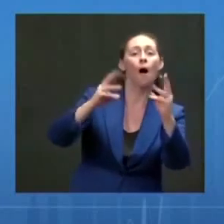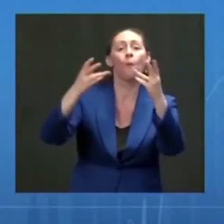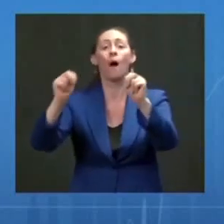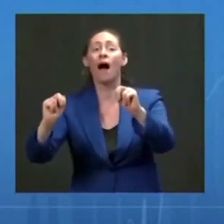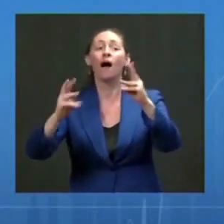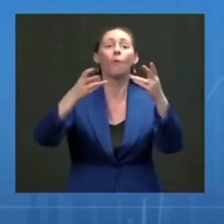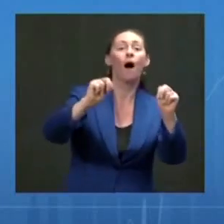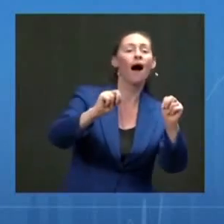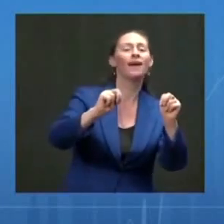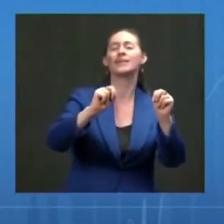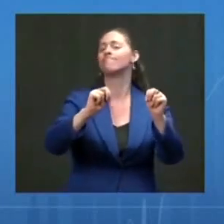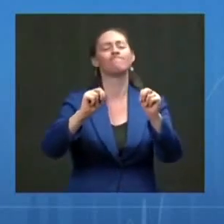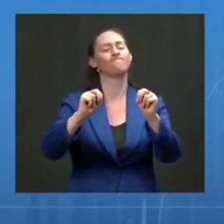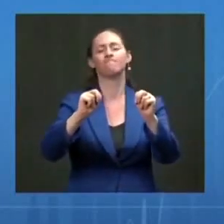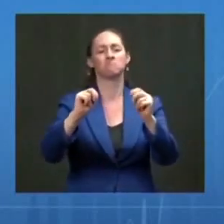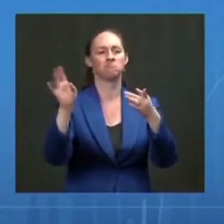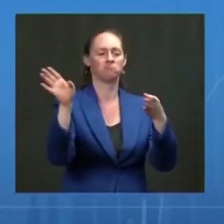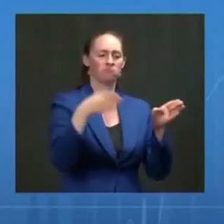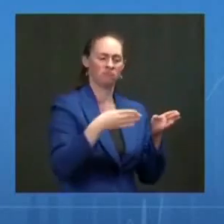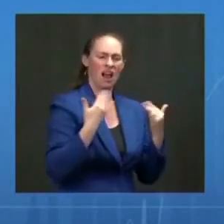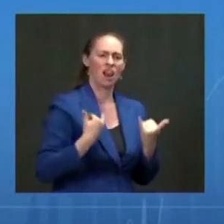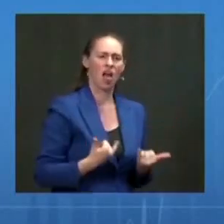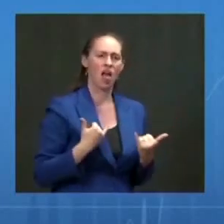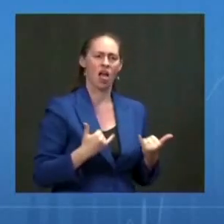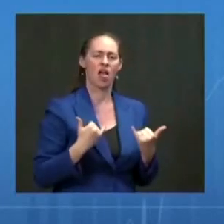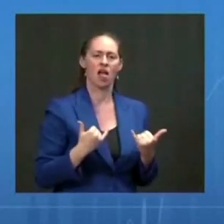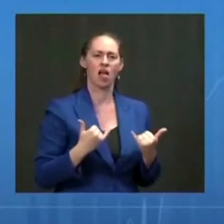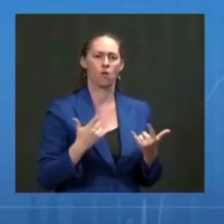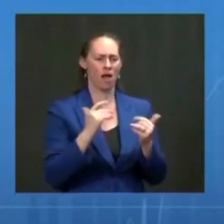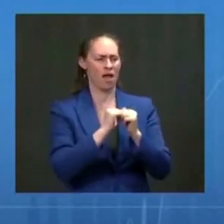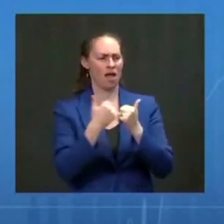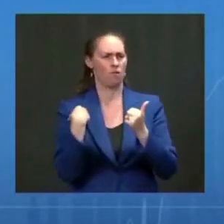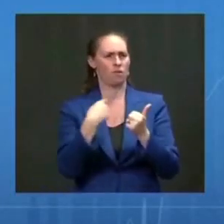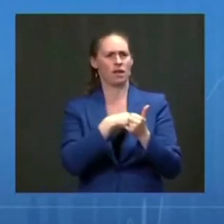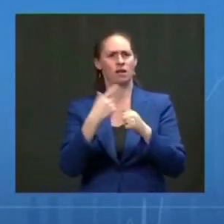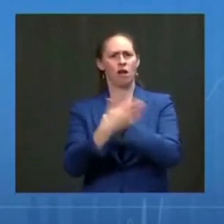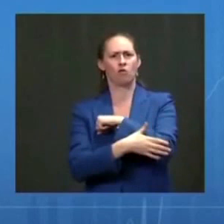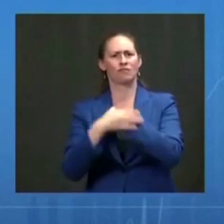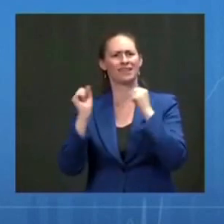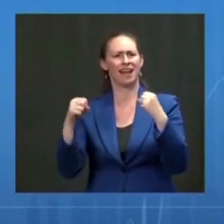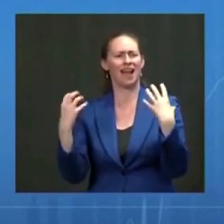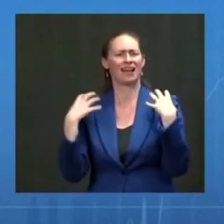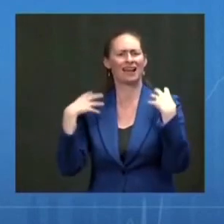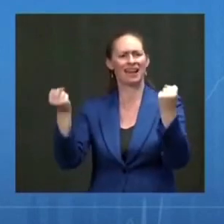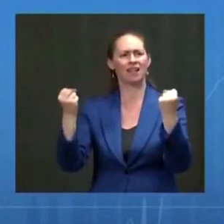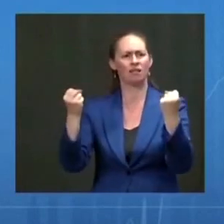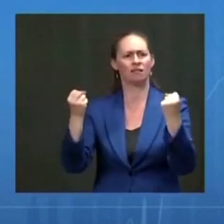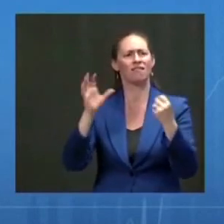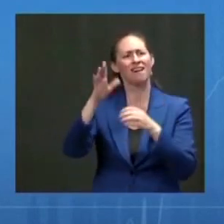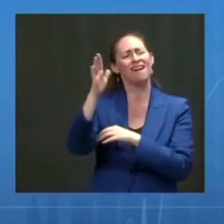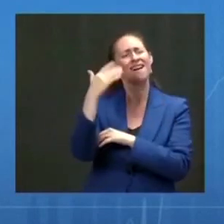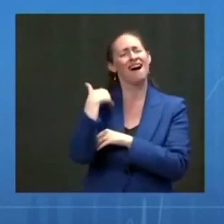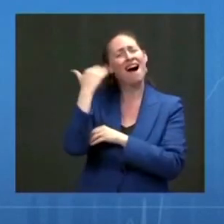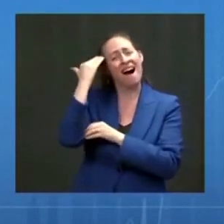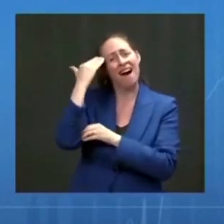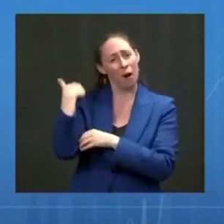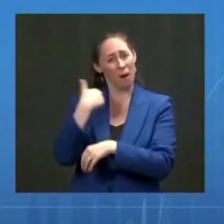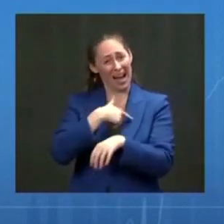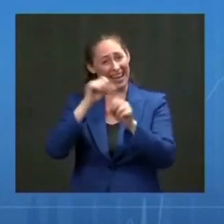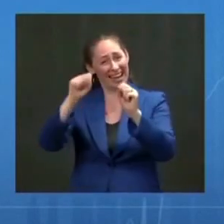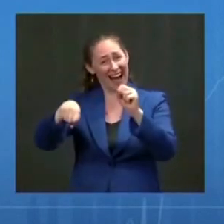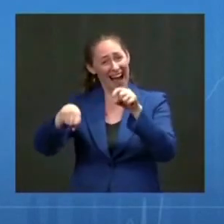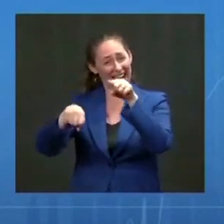I would like to appeal to this country, to the people in the country who are not vaccinated, to realize that we have the capability